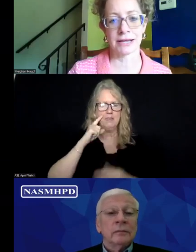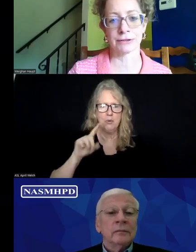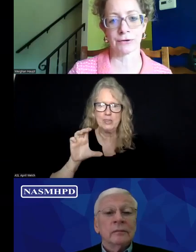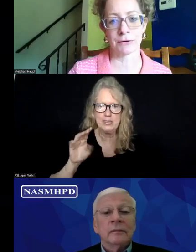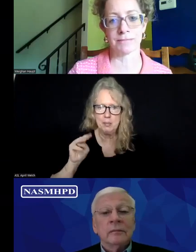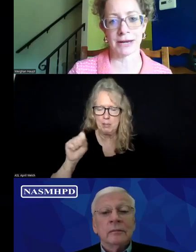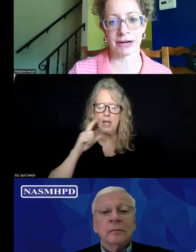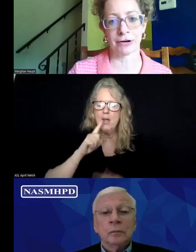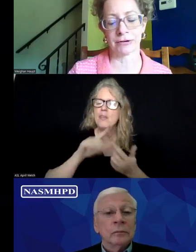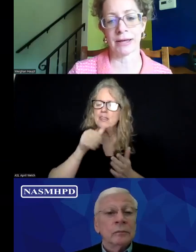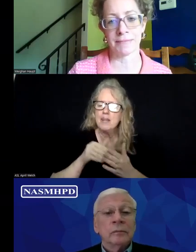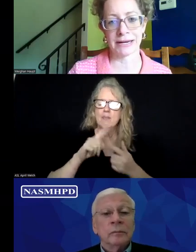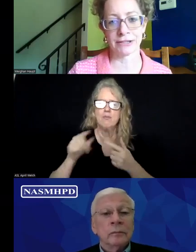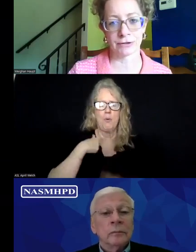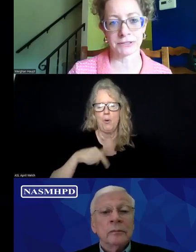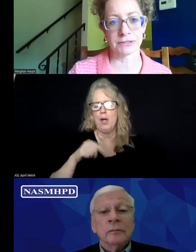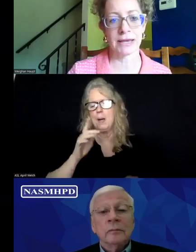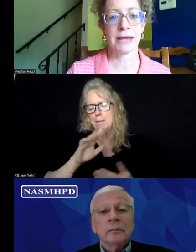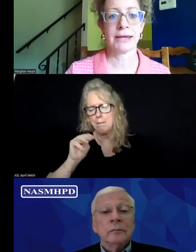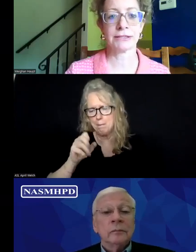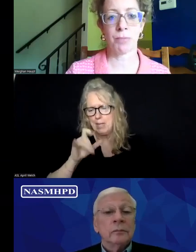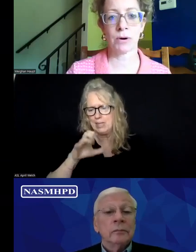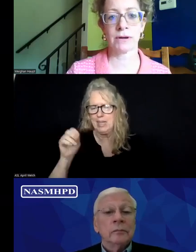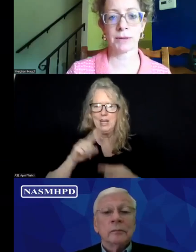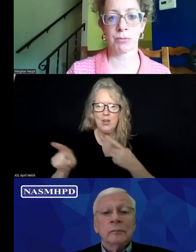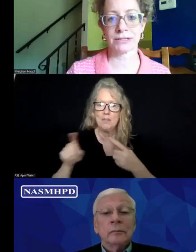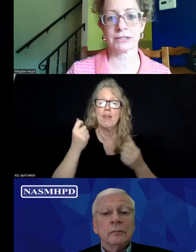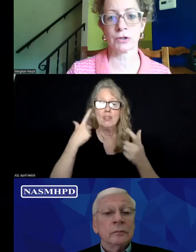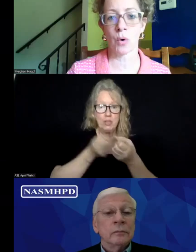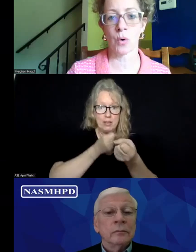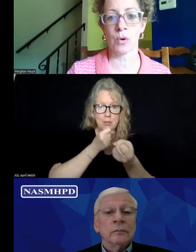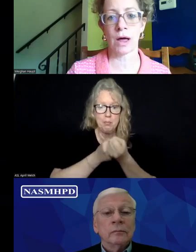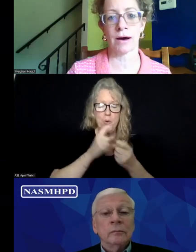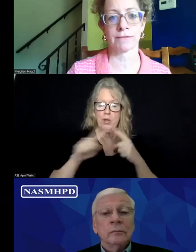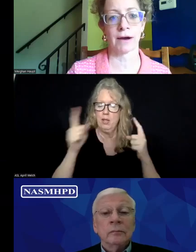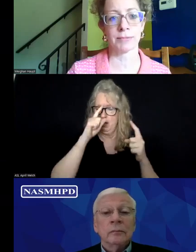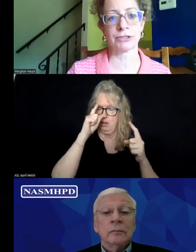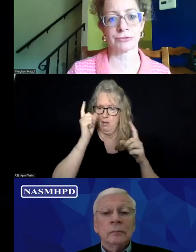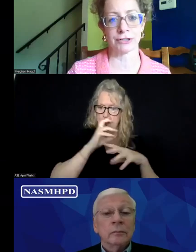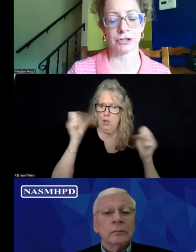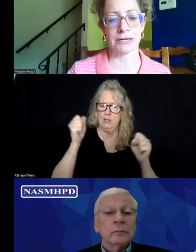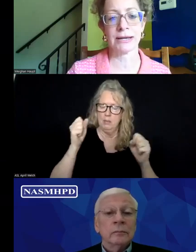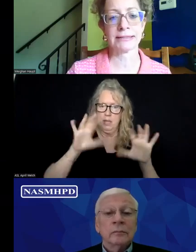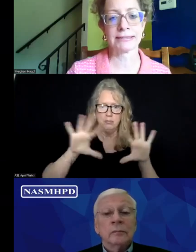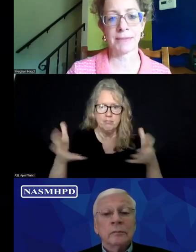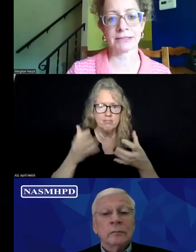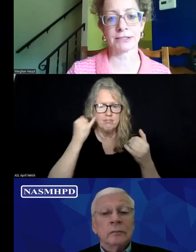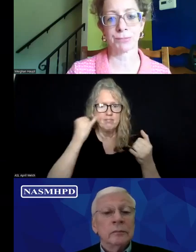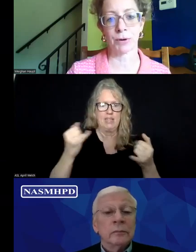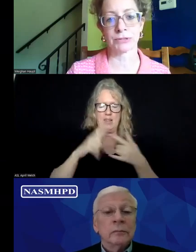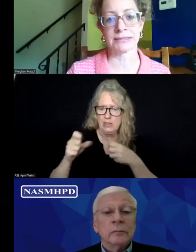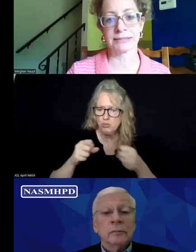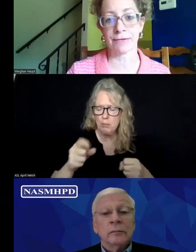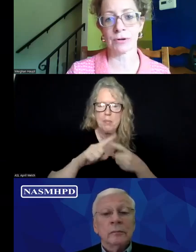the Centers for Medicare and Medicaid Services. In support of the president's whole of government strategy, CMS